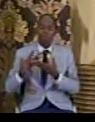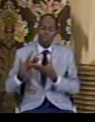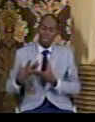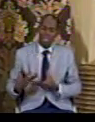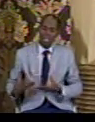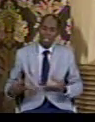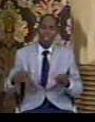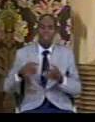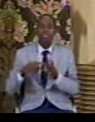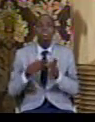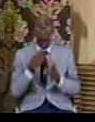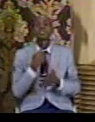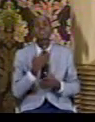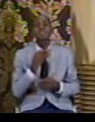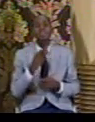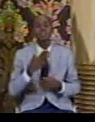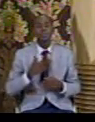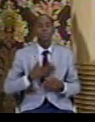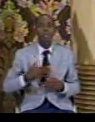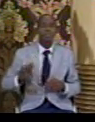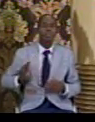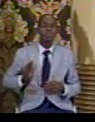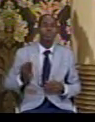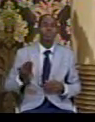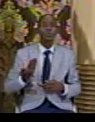and quench.